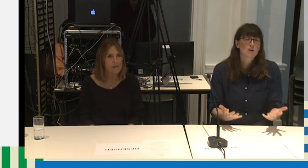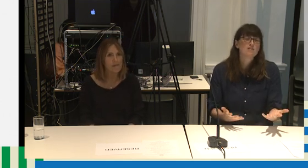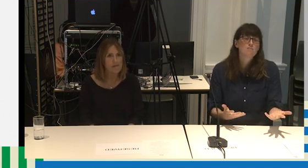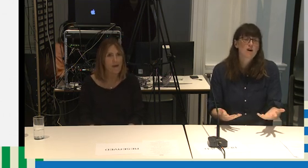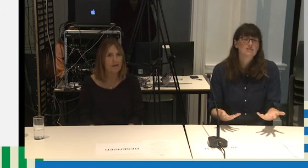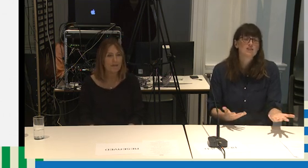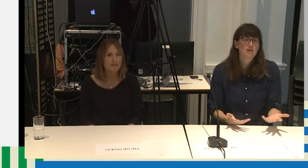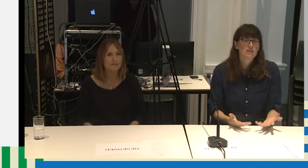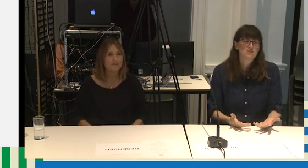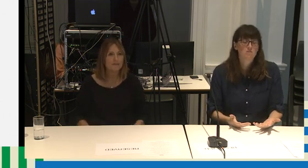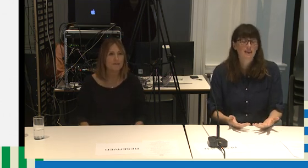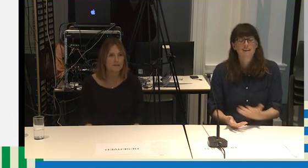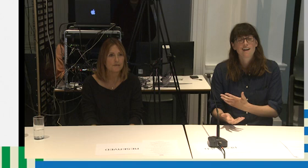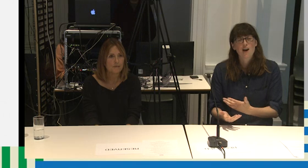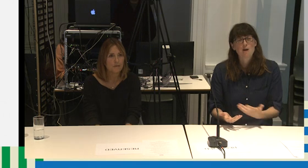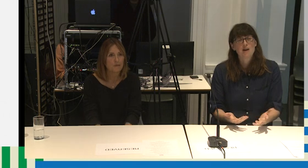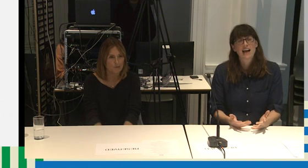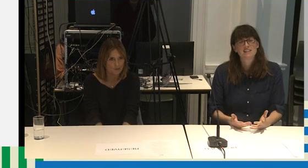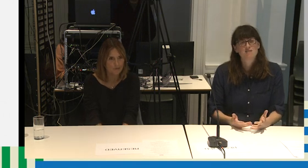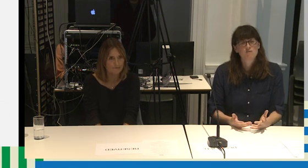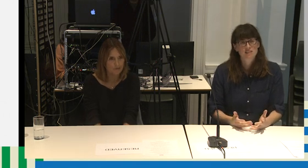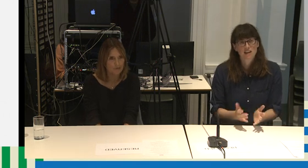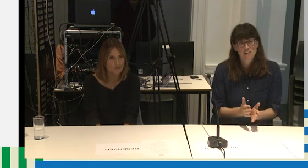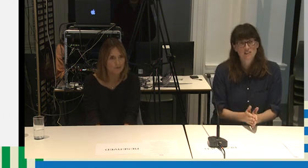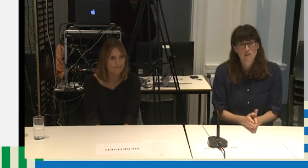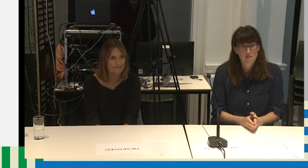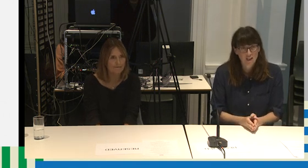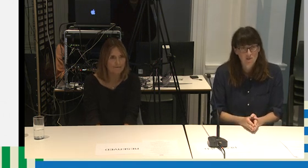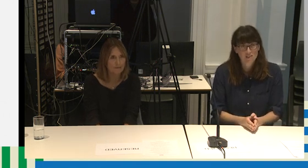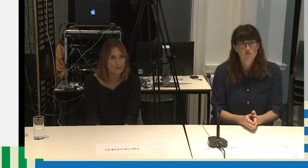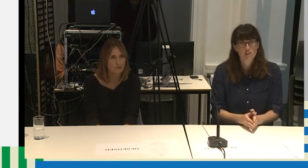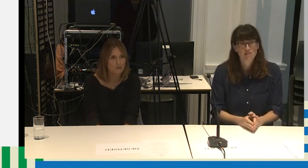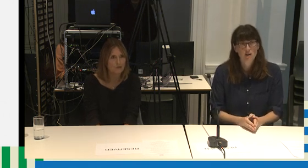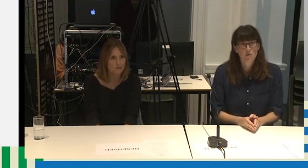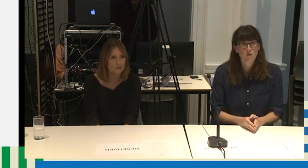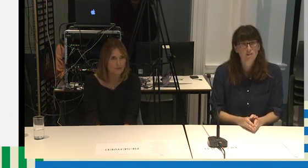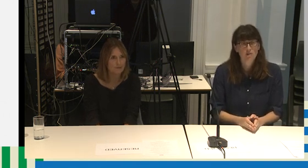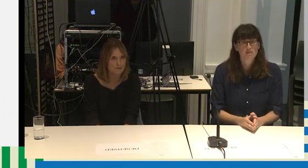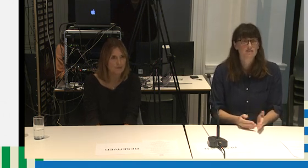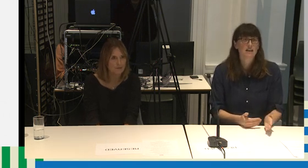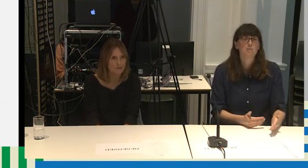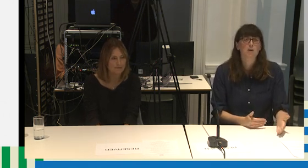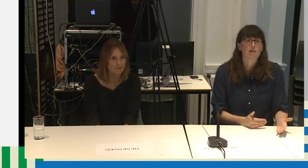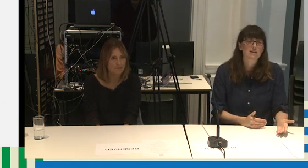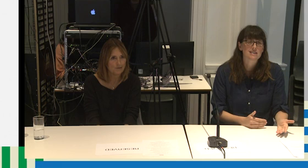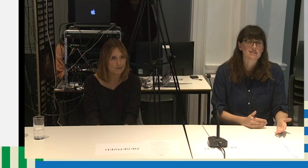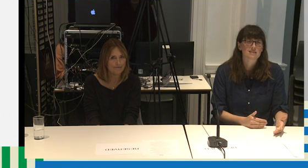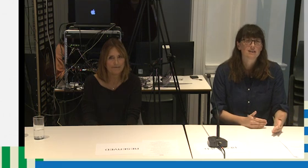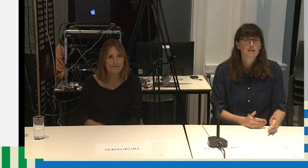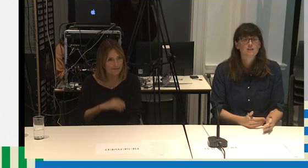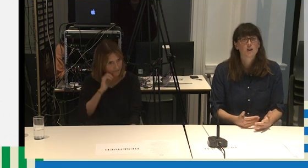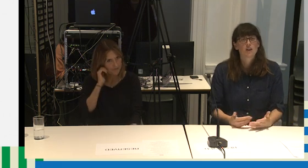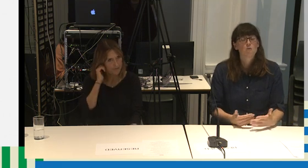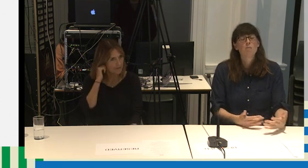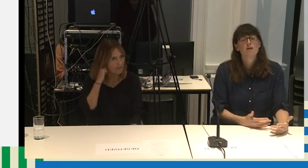For instance, one person direct messaged me and was like, this is invaluable, this is really, really important because this is helping my